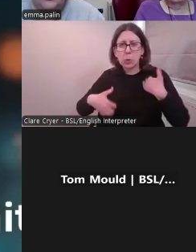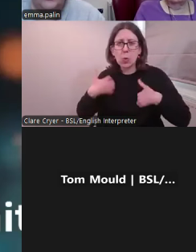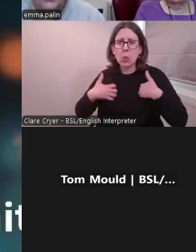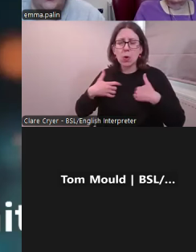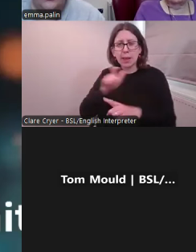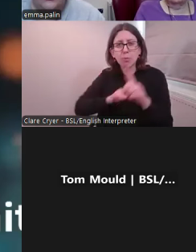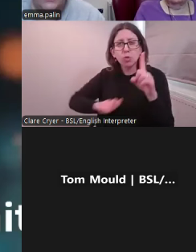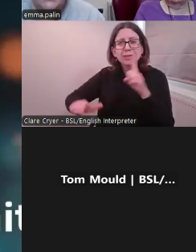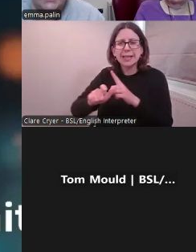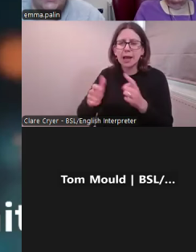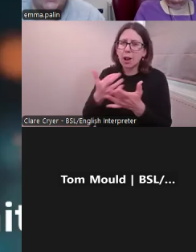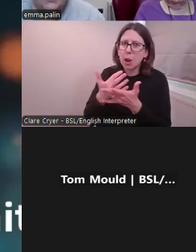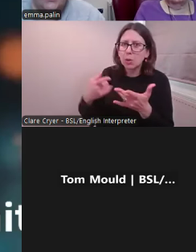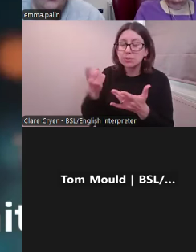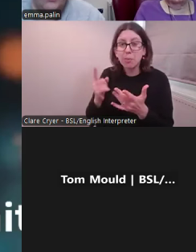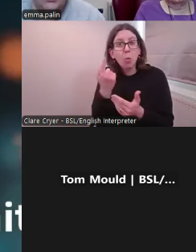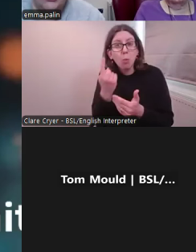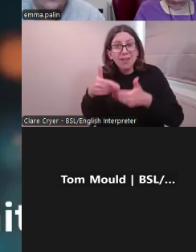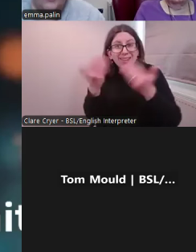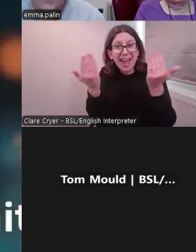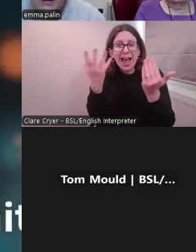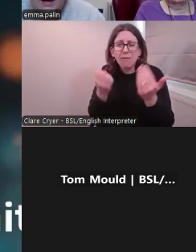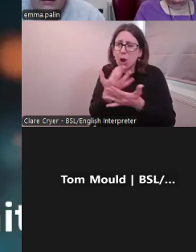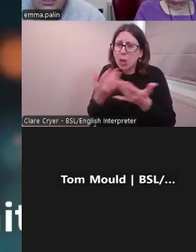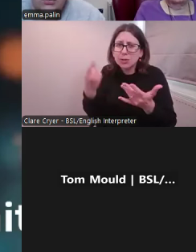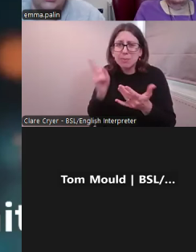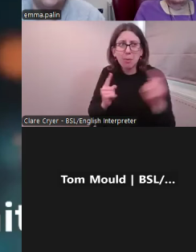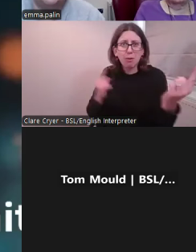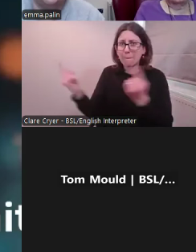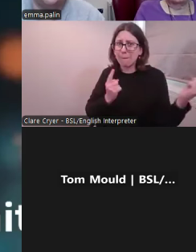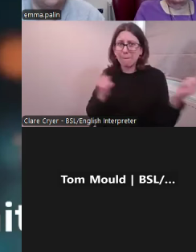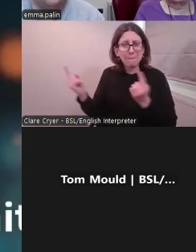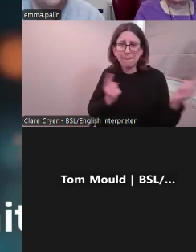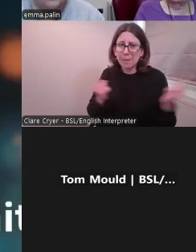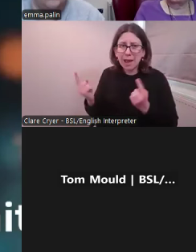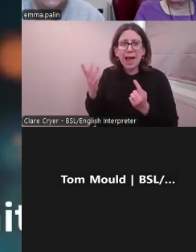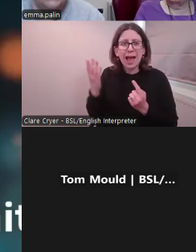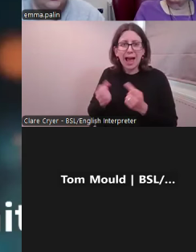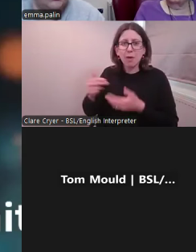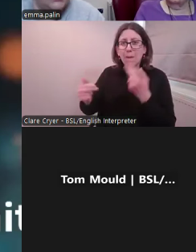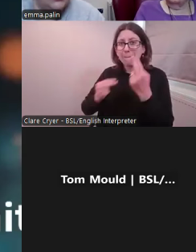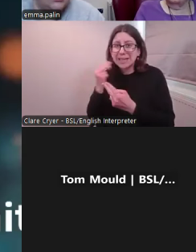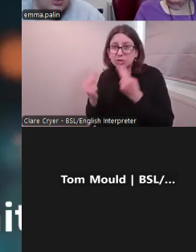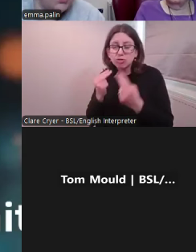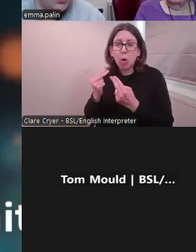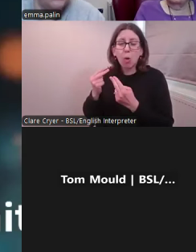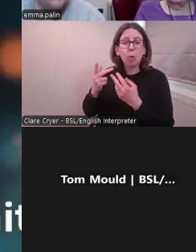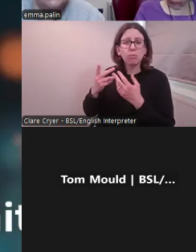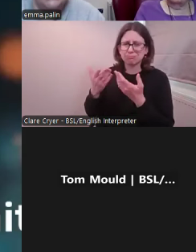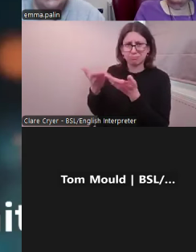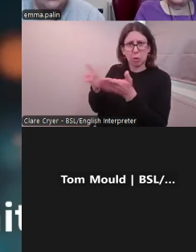of people coming and going throughout the day. Some of our main areas, such as the bistro, are also open to the public. So there's